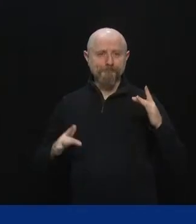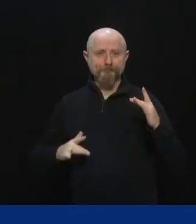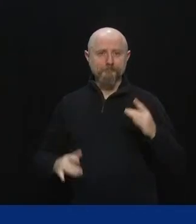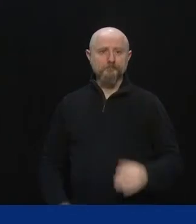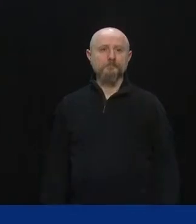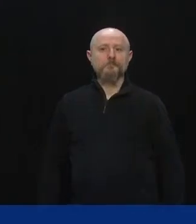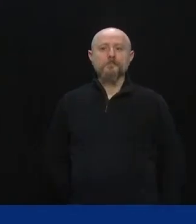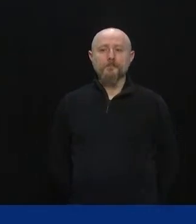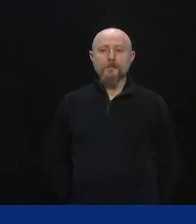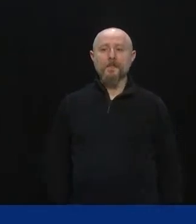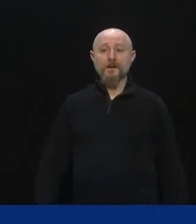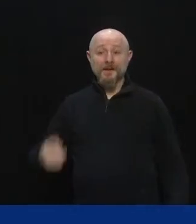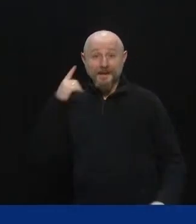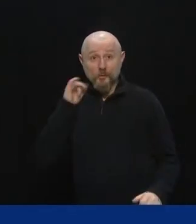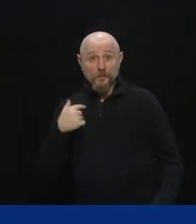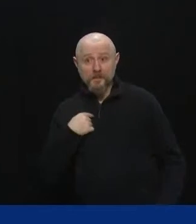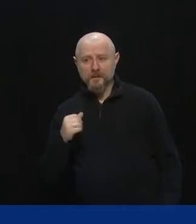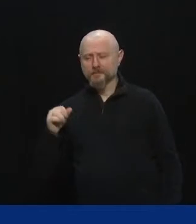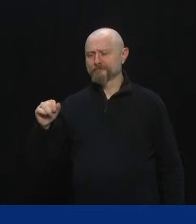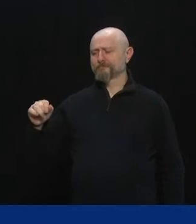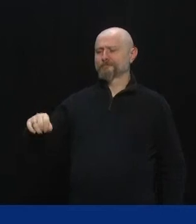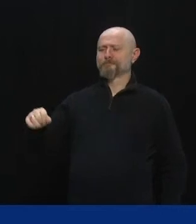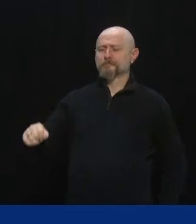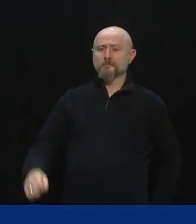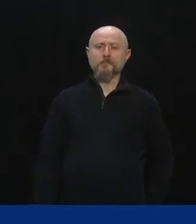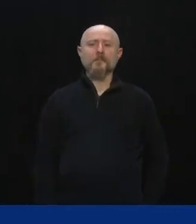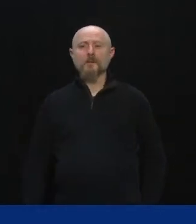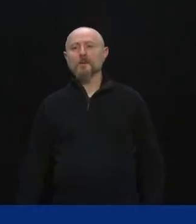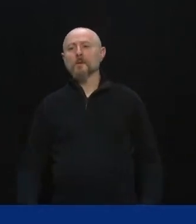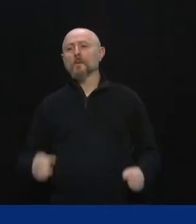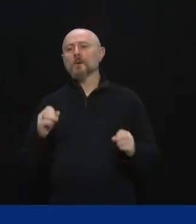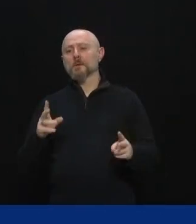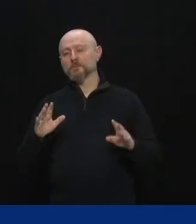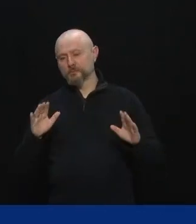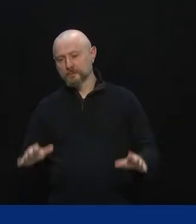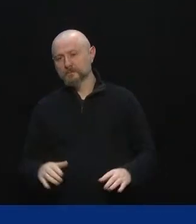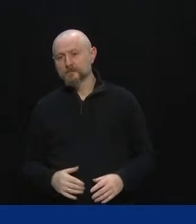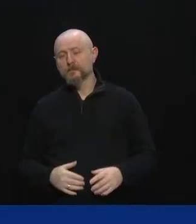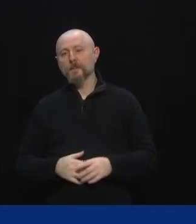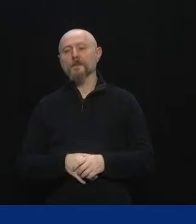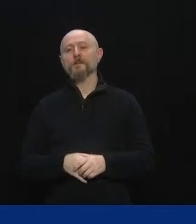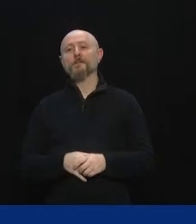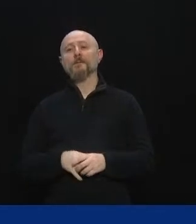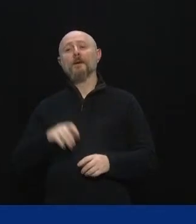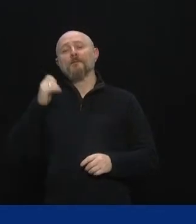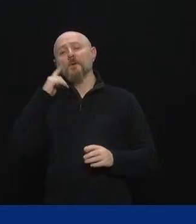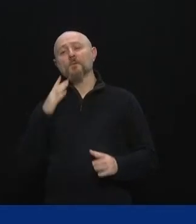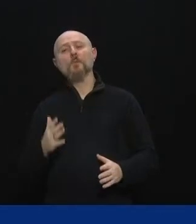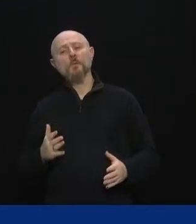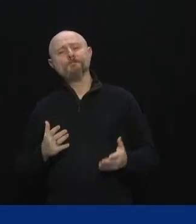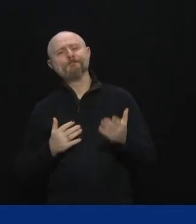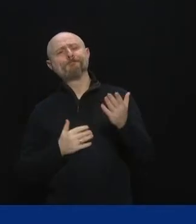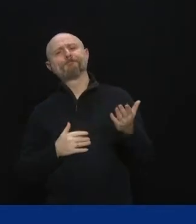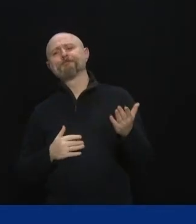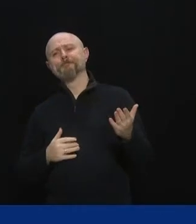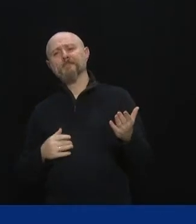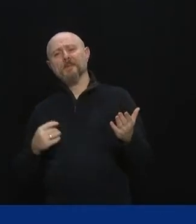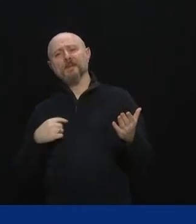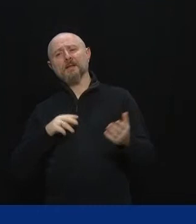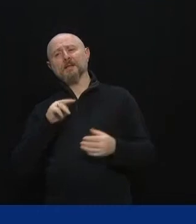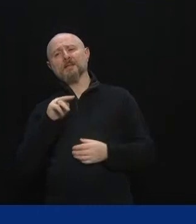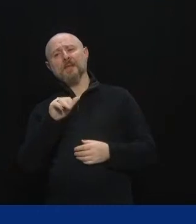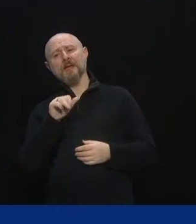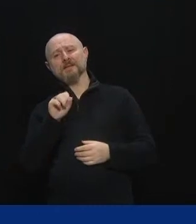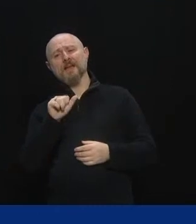Okay, can you hear me now, Governor? Yes, I can. Okay, great. So, Governor, Nassau County Executive